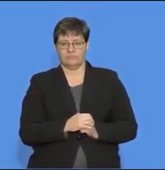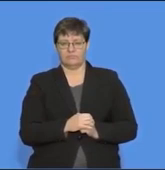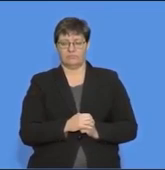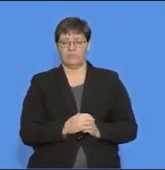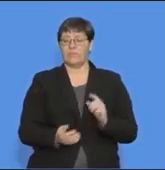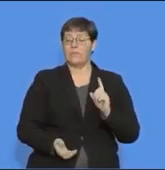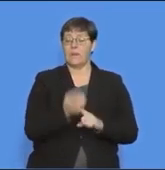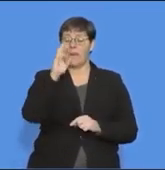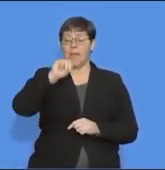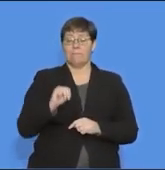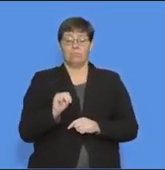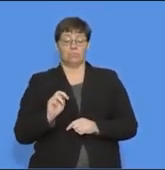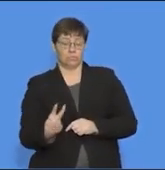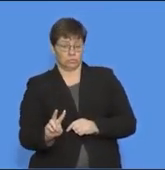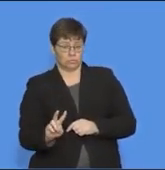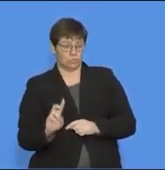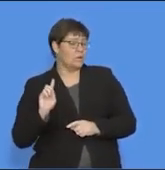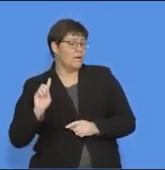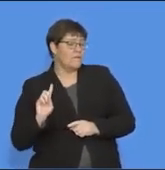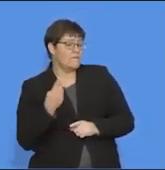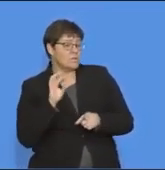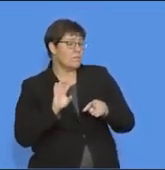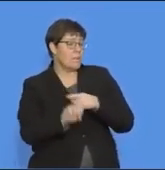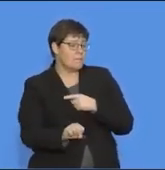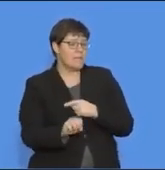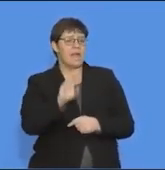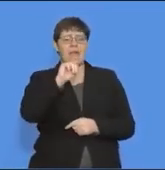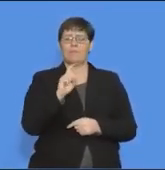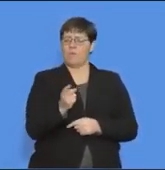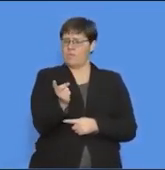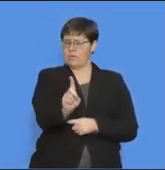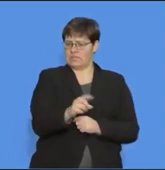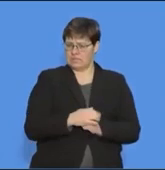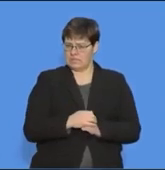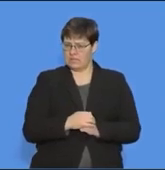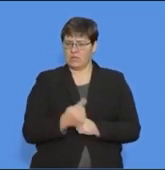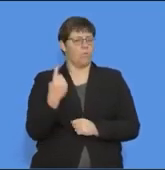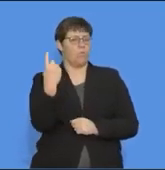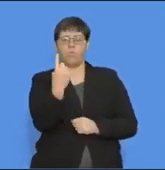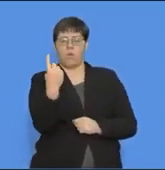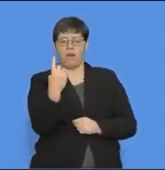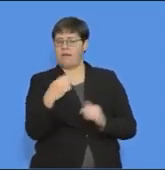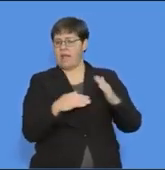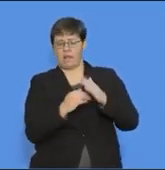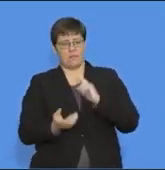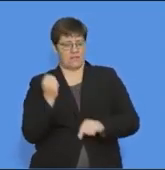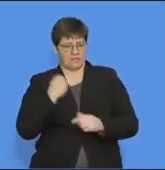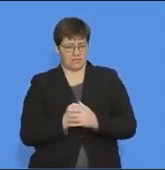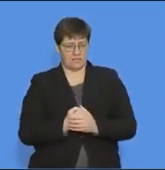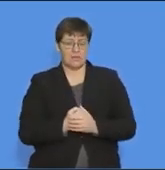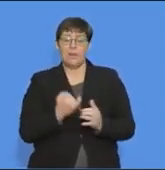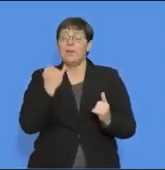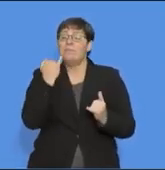Now, to find M2, firstly, we need to find what M1 is, because that's the only angle we can find.